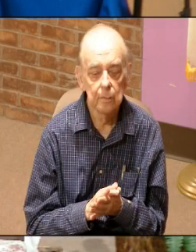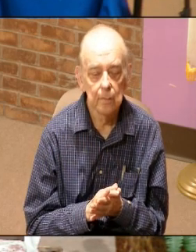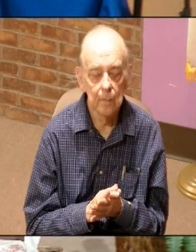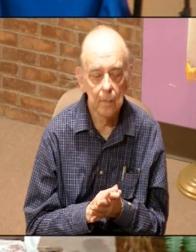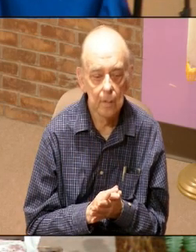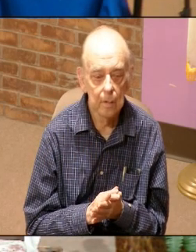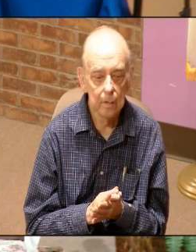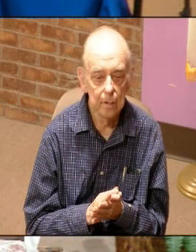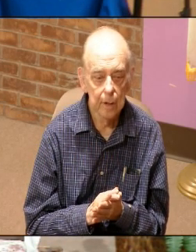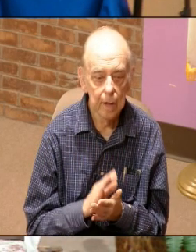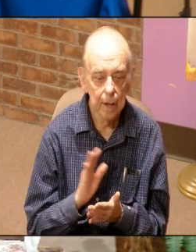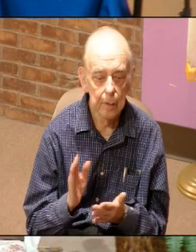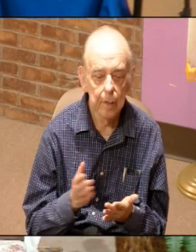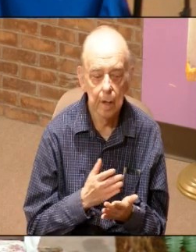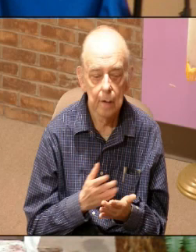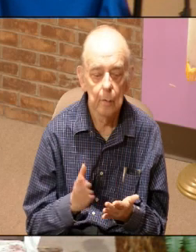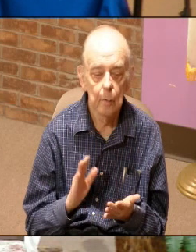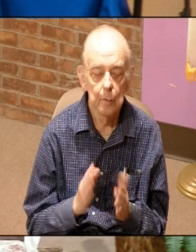is going to be okay